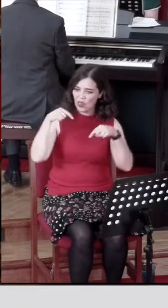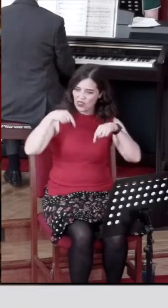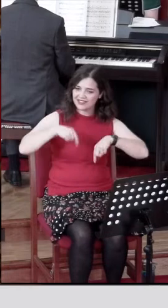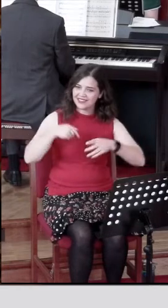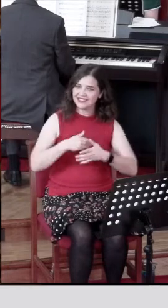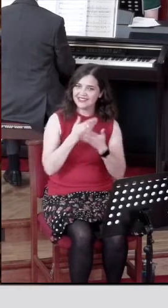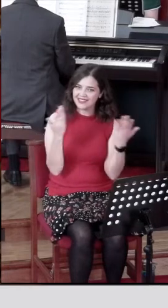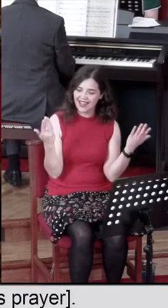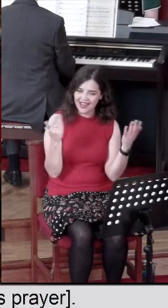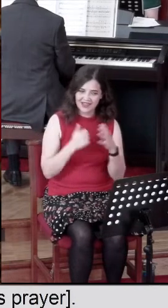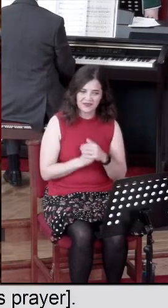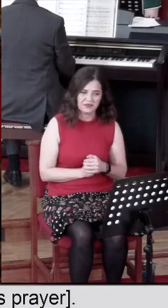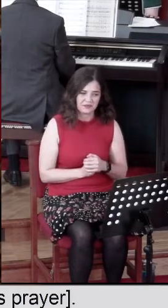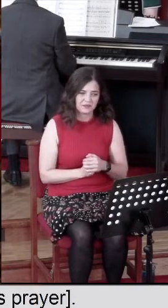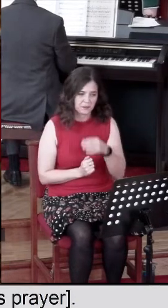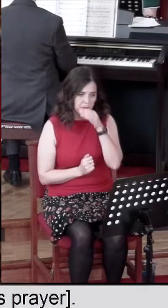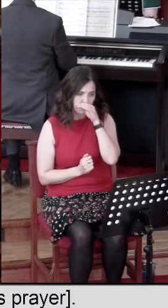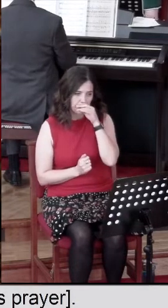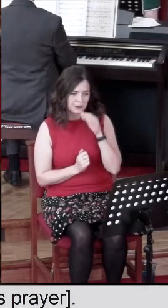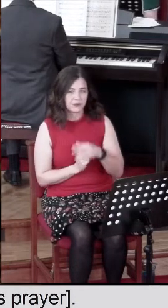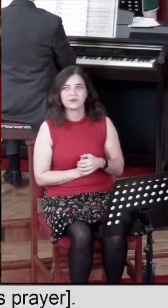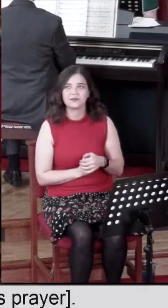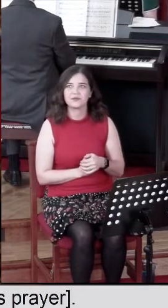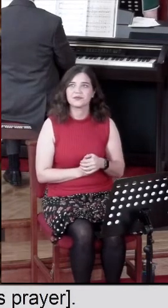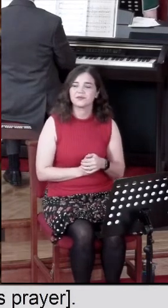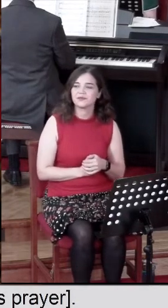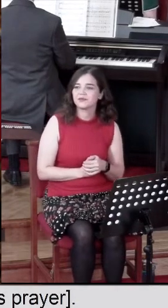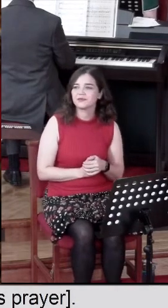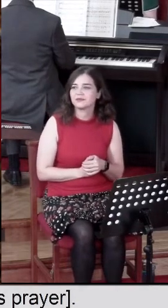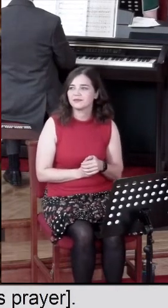day that the Lord has made.